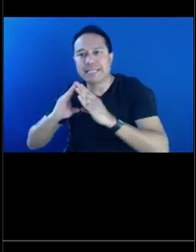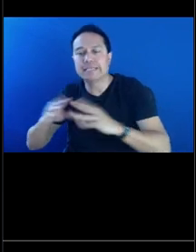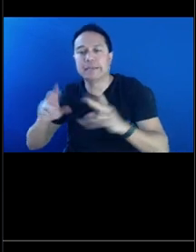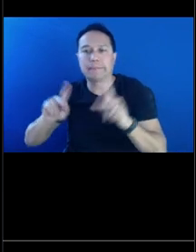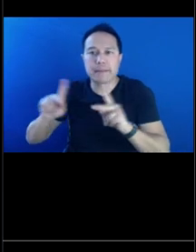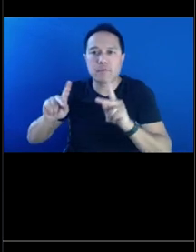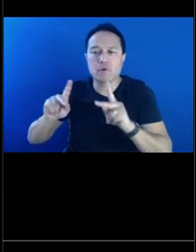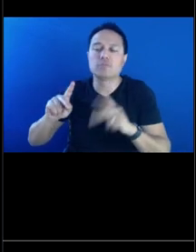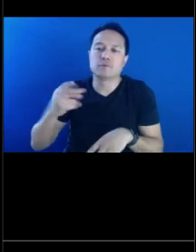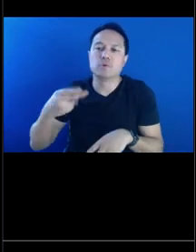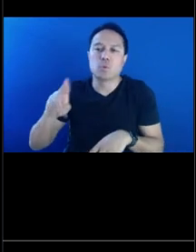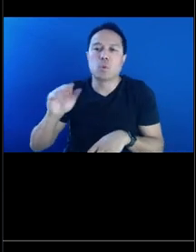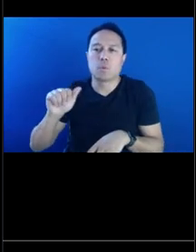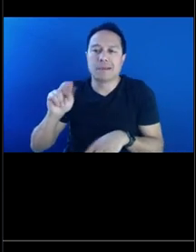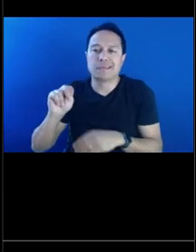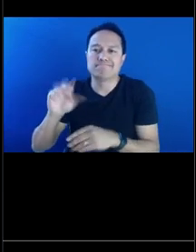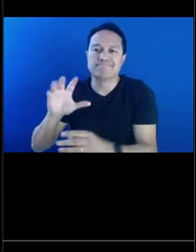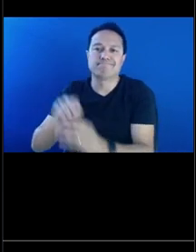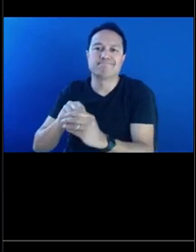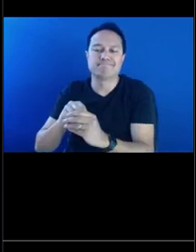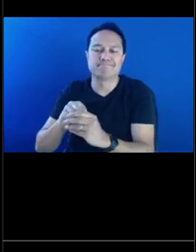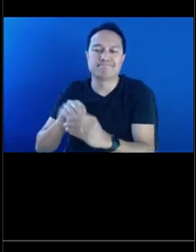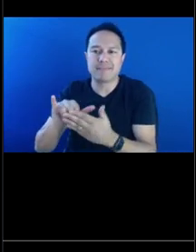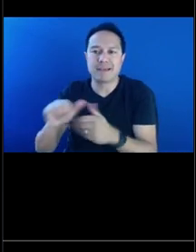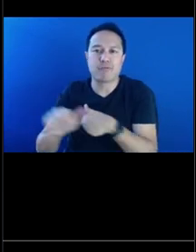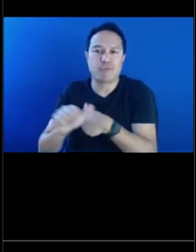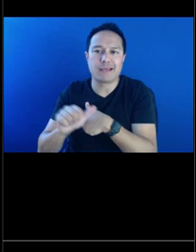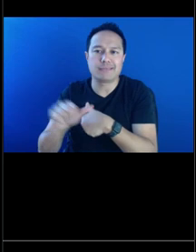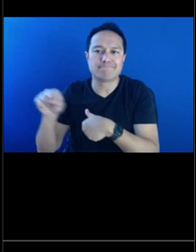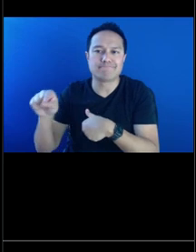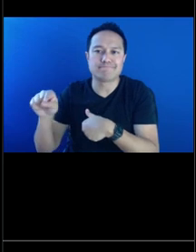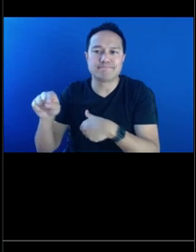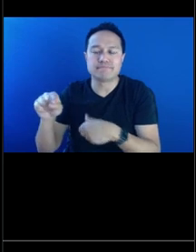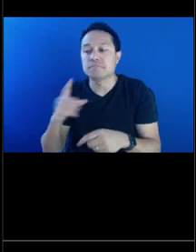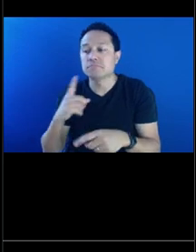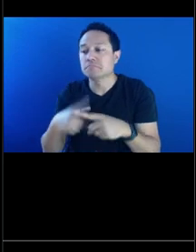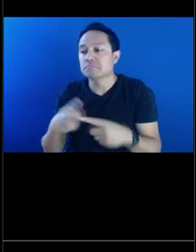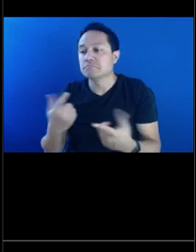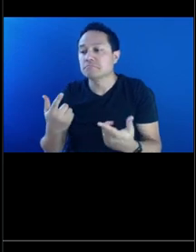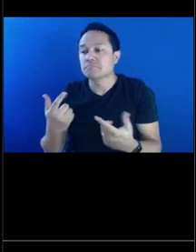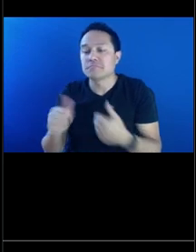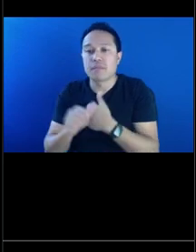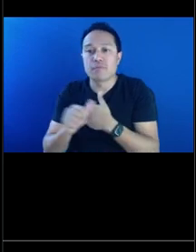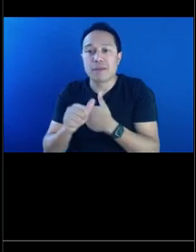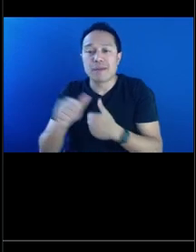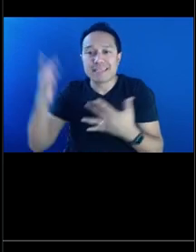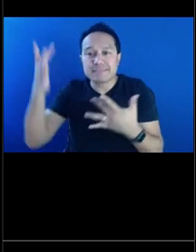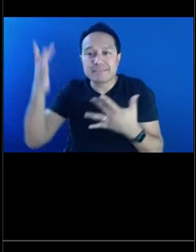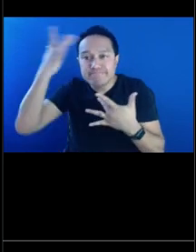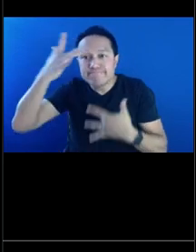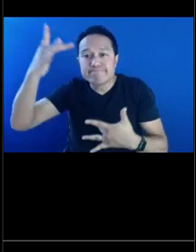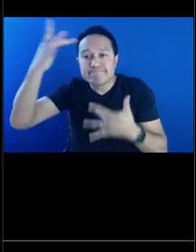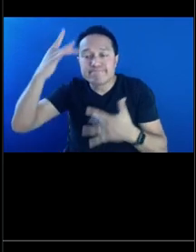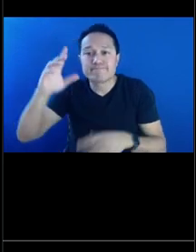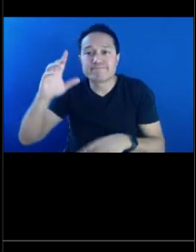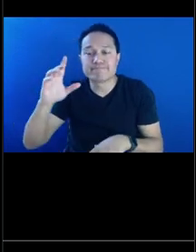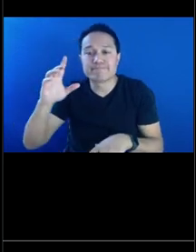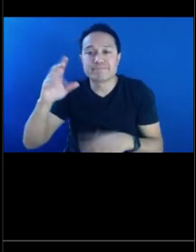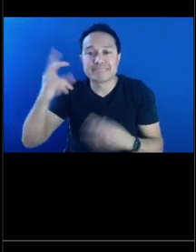face here. And then they also are threatened by certain diseases that come with the human